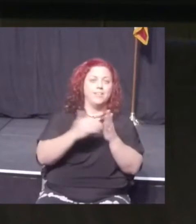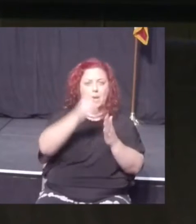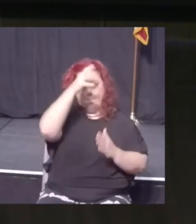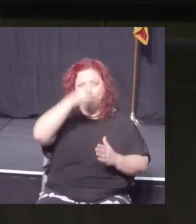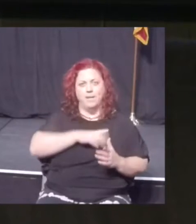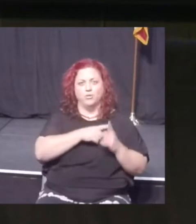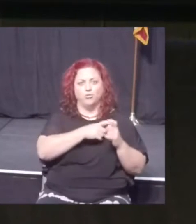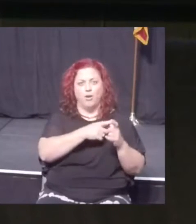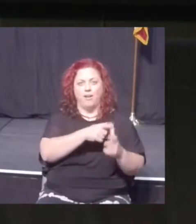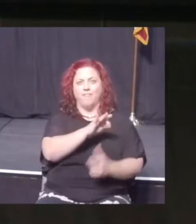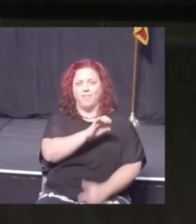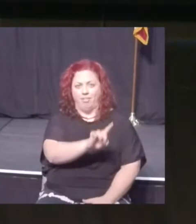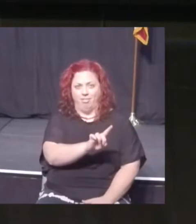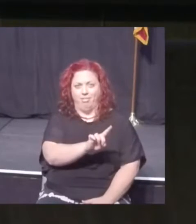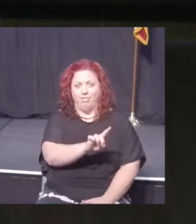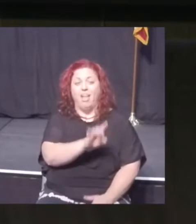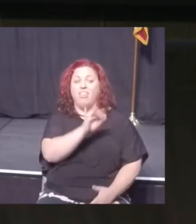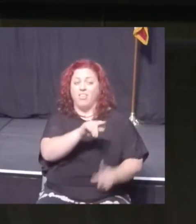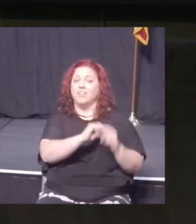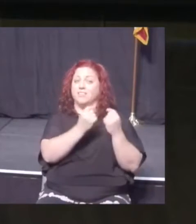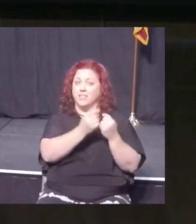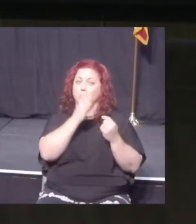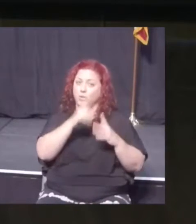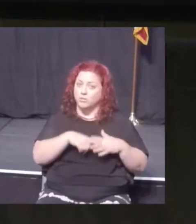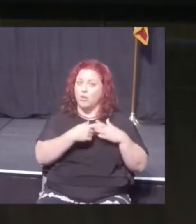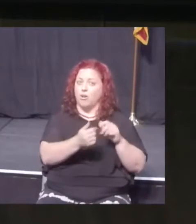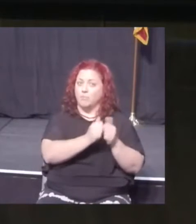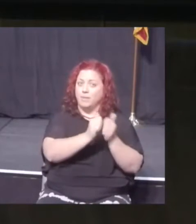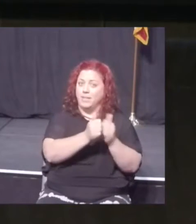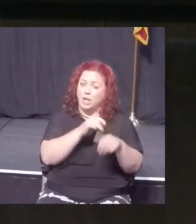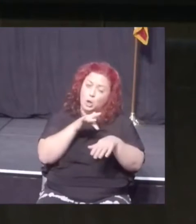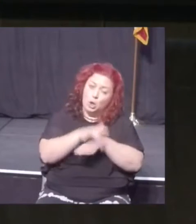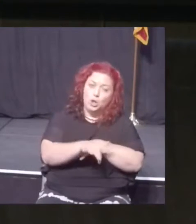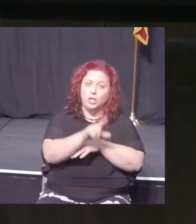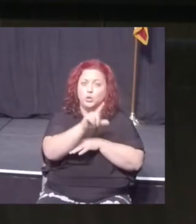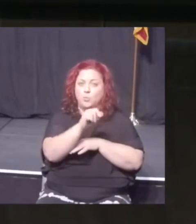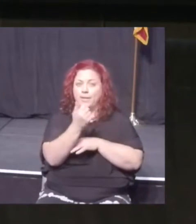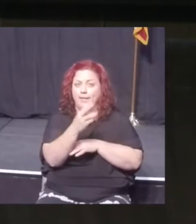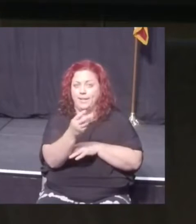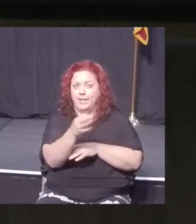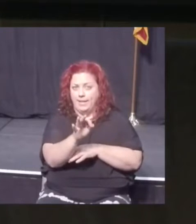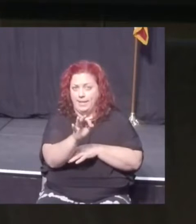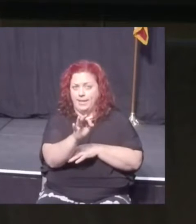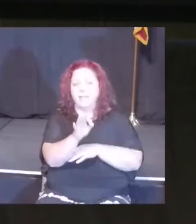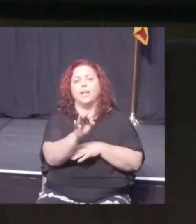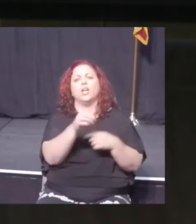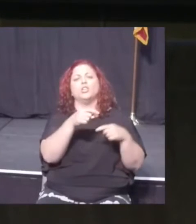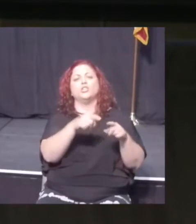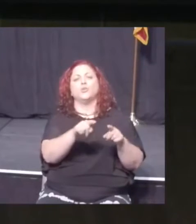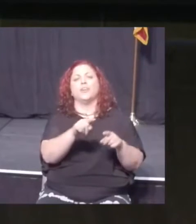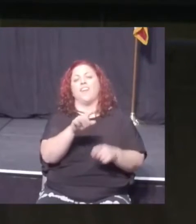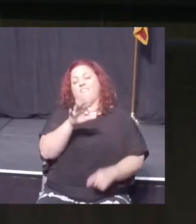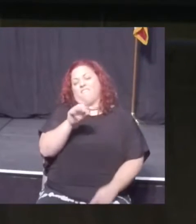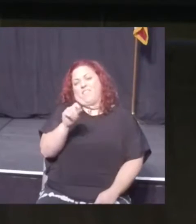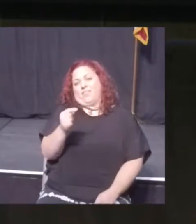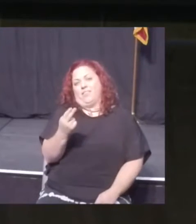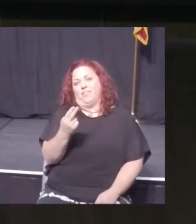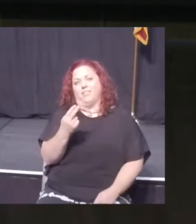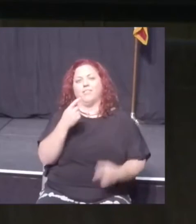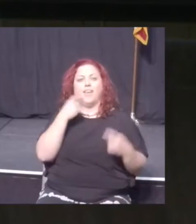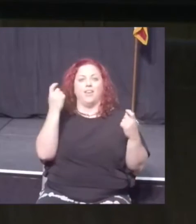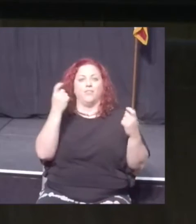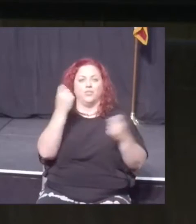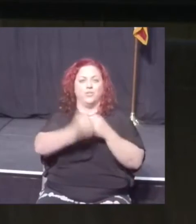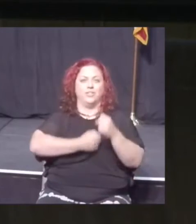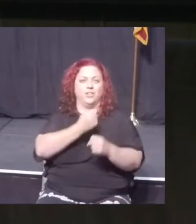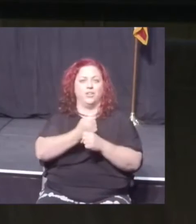field. The team will resume competition in early 2019 during the 50th anniversary year